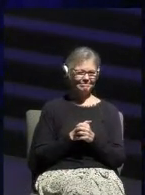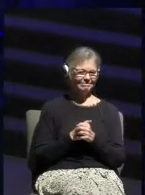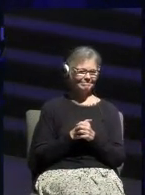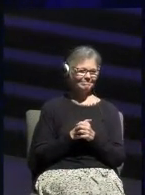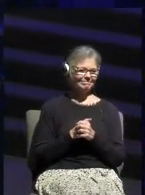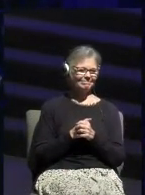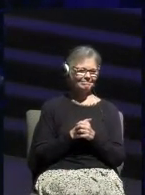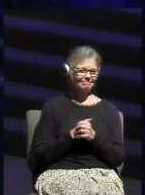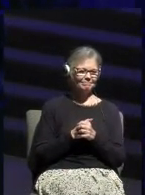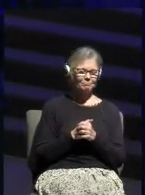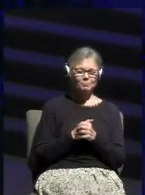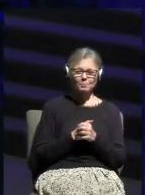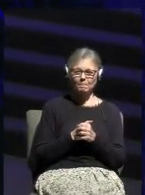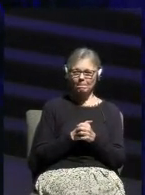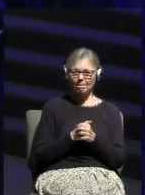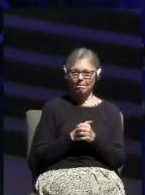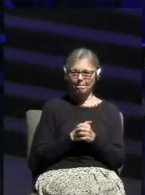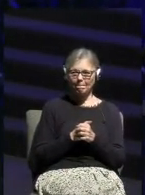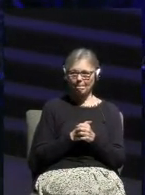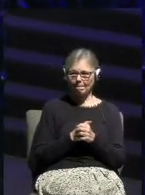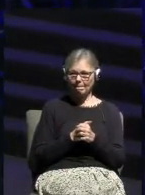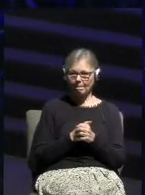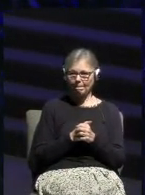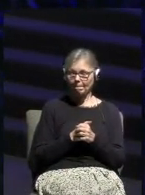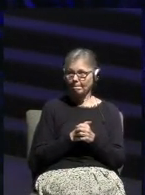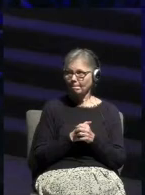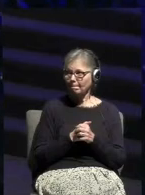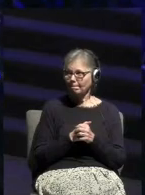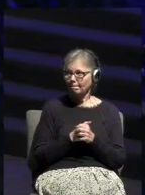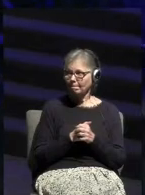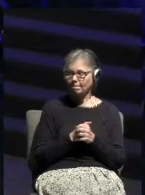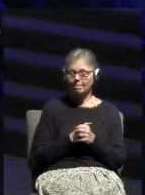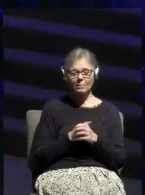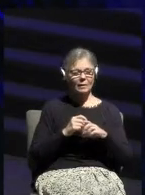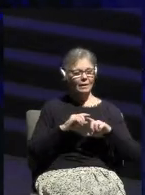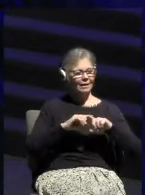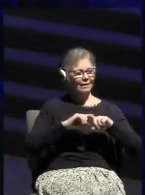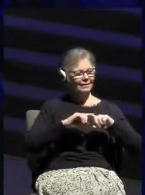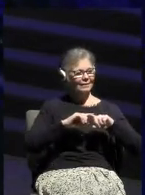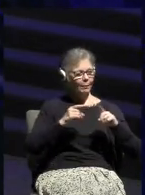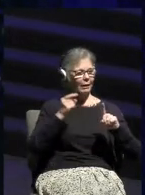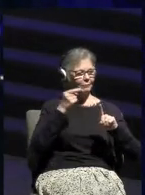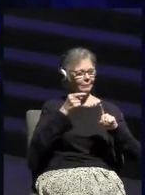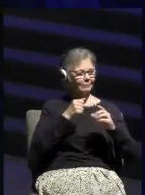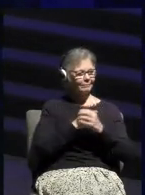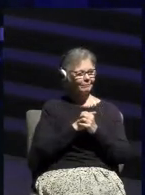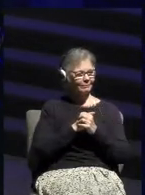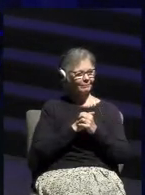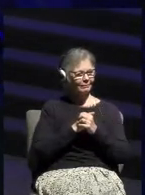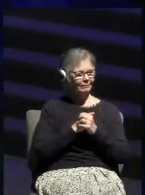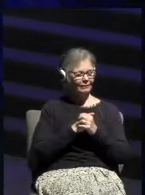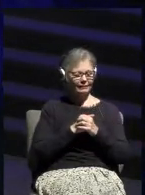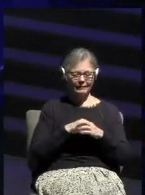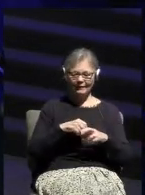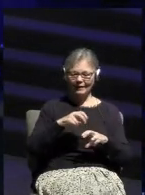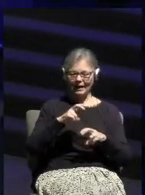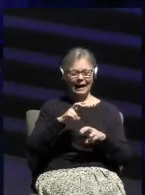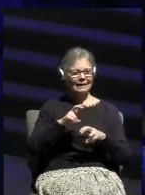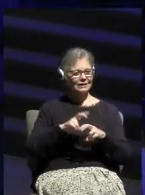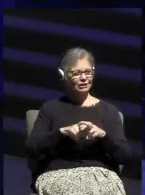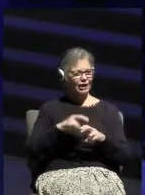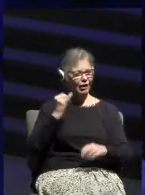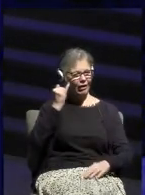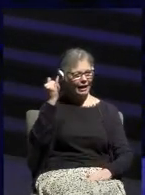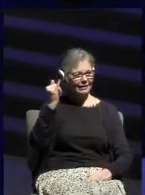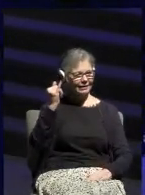But it's such a very concrete idea that we